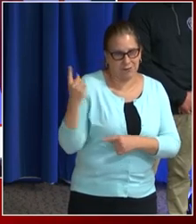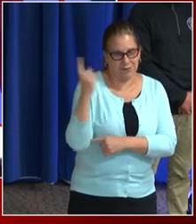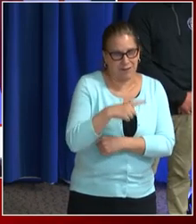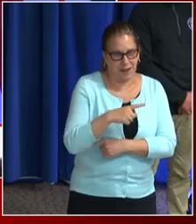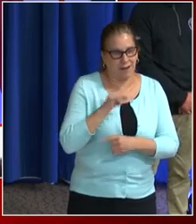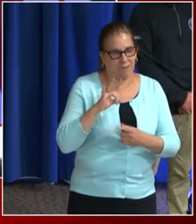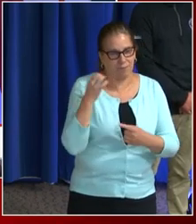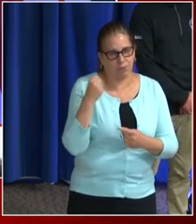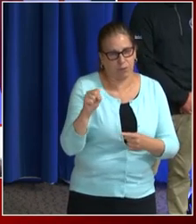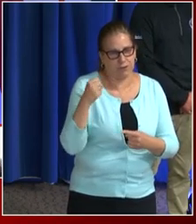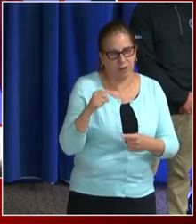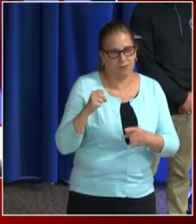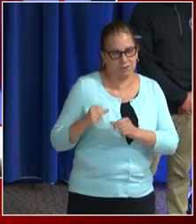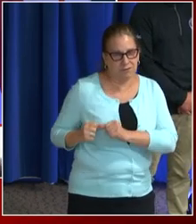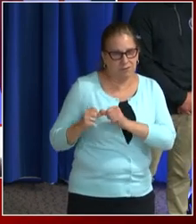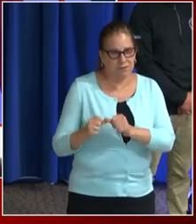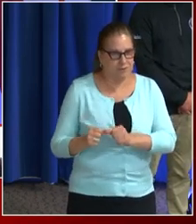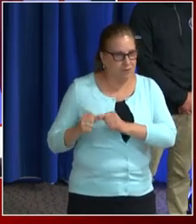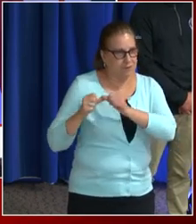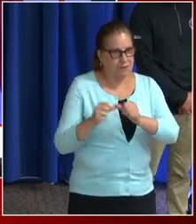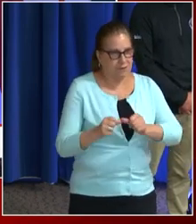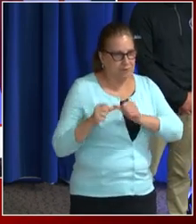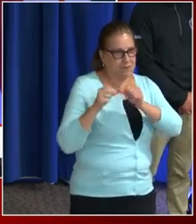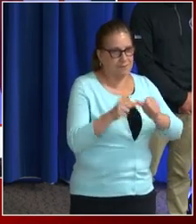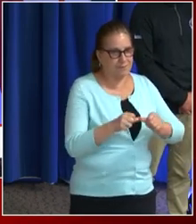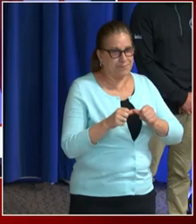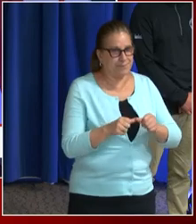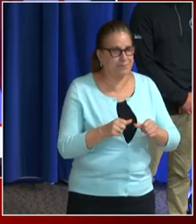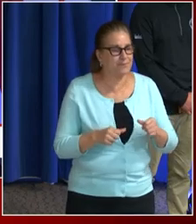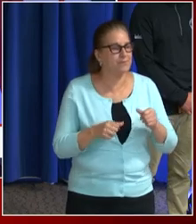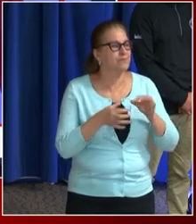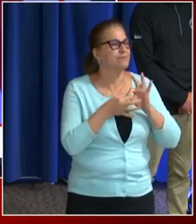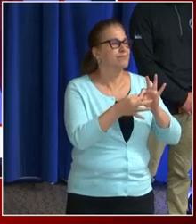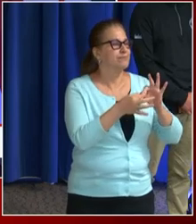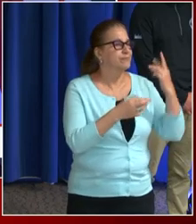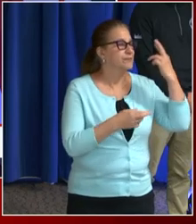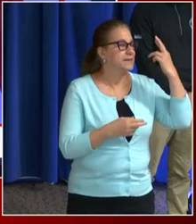to the senseless death of George Floyd. Yesterday